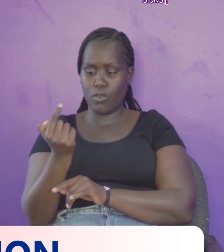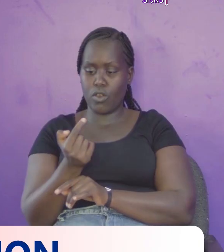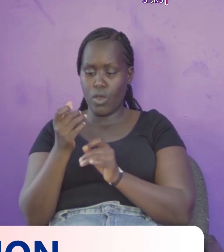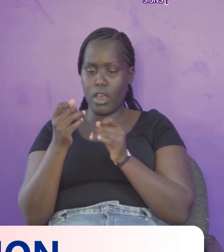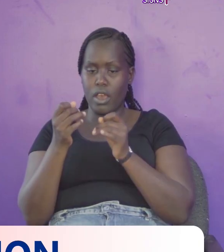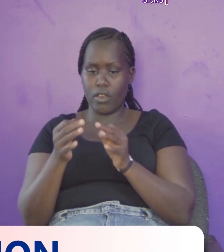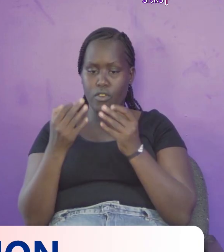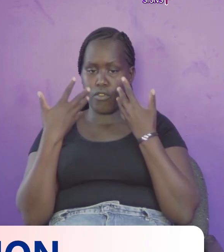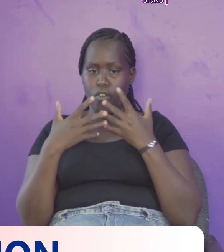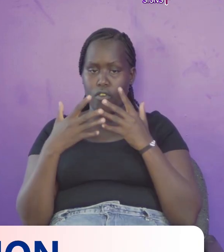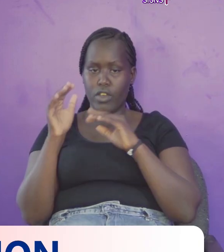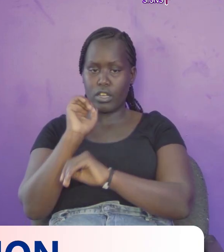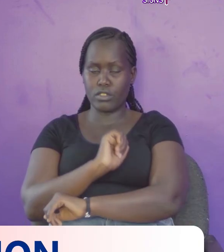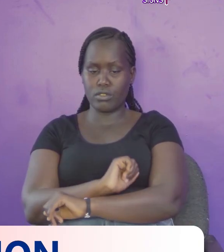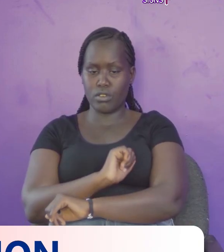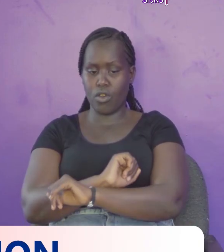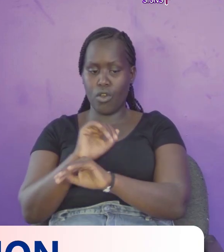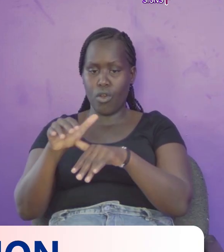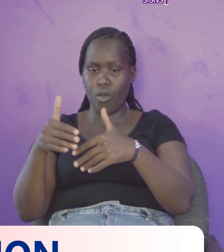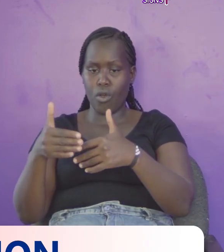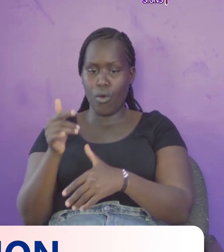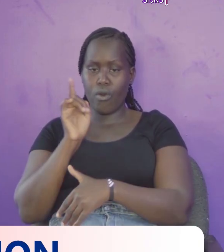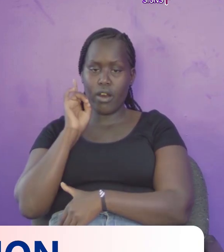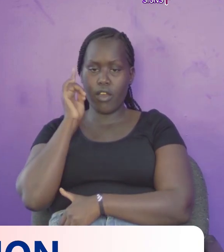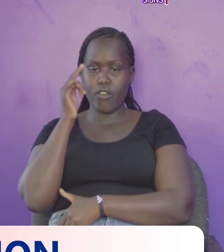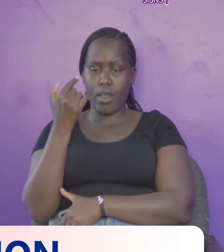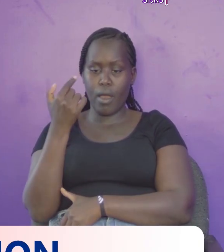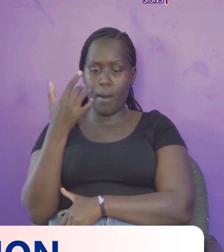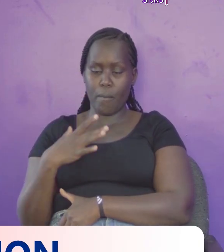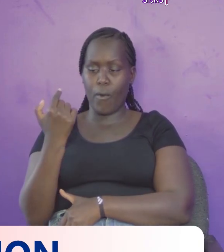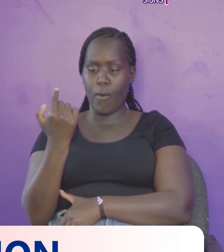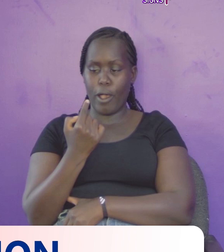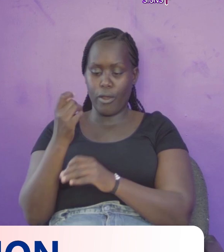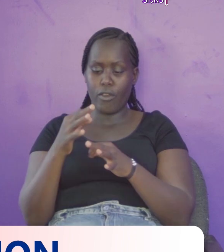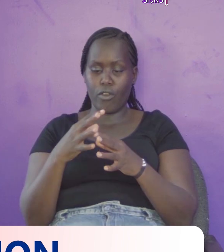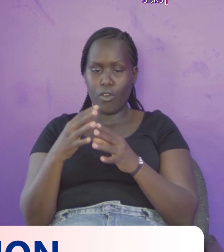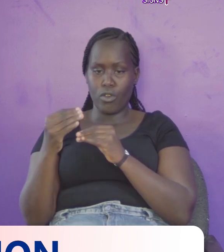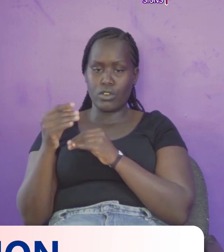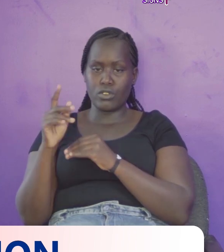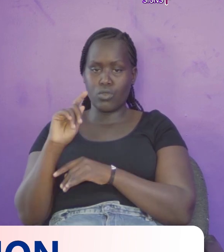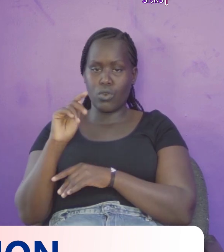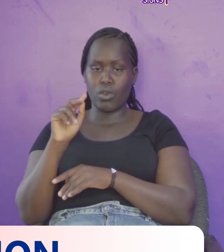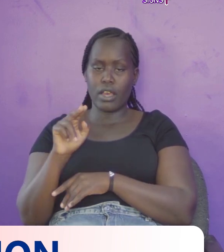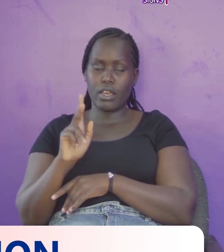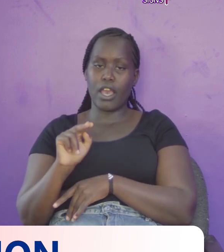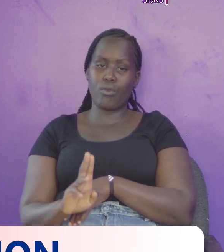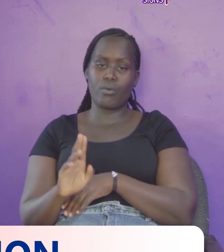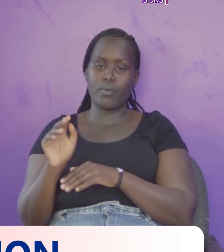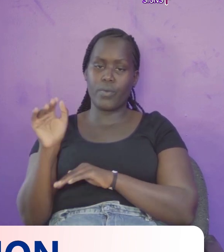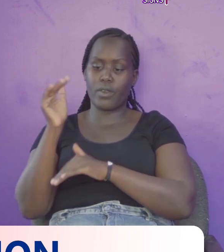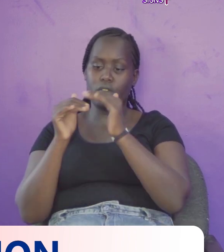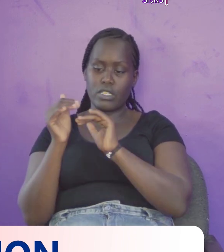finish school, or deaf people alone, you know, you go to Kenyatta University, there is an inclusive